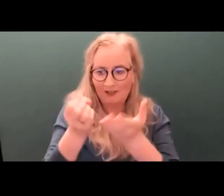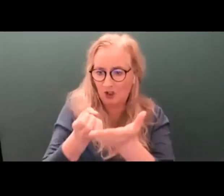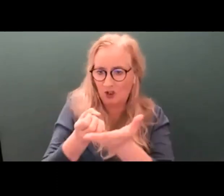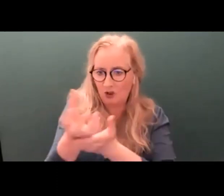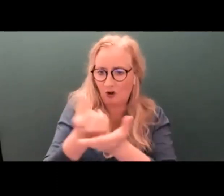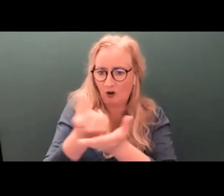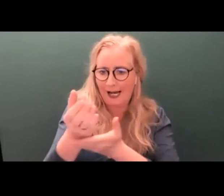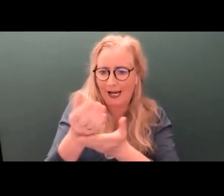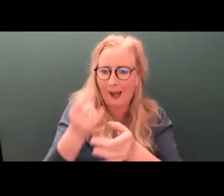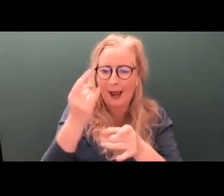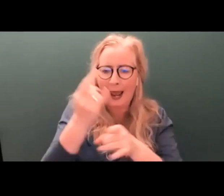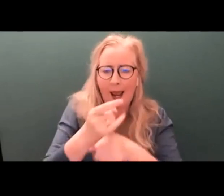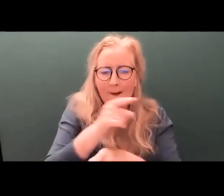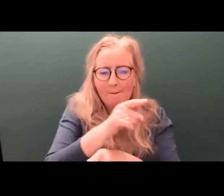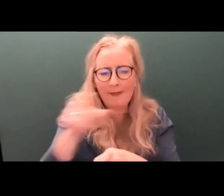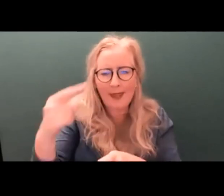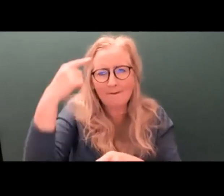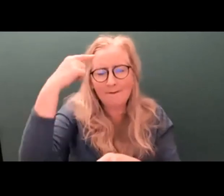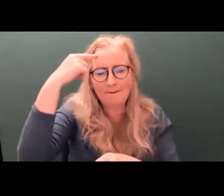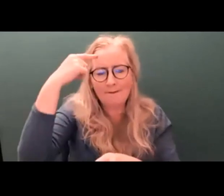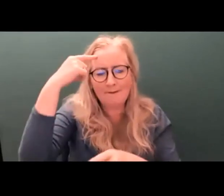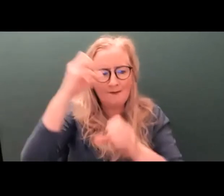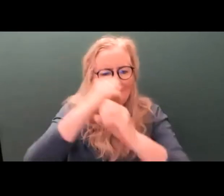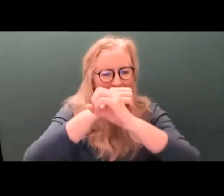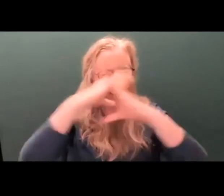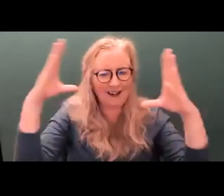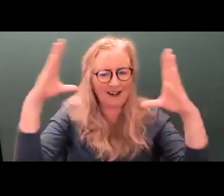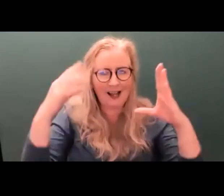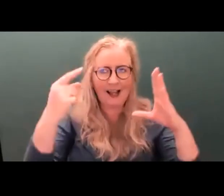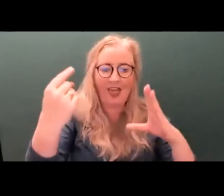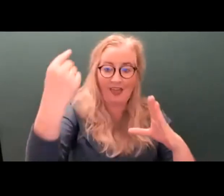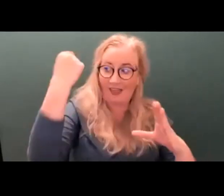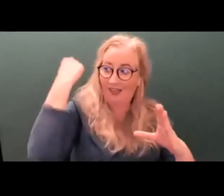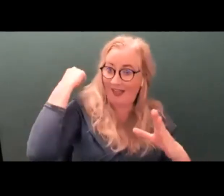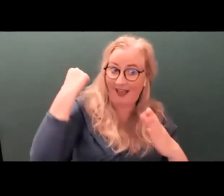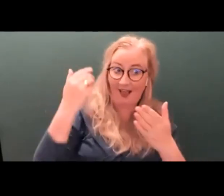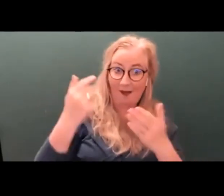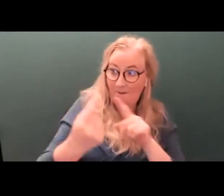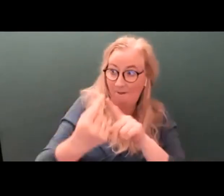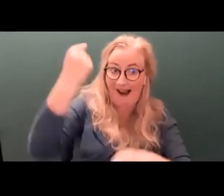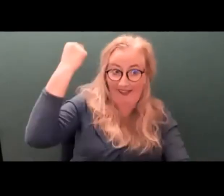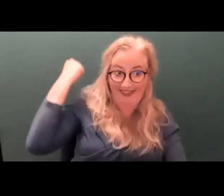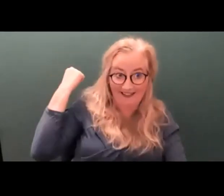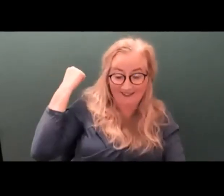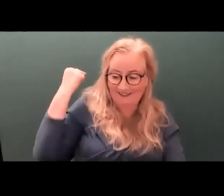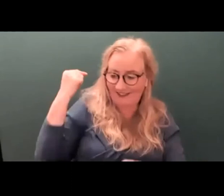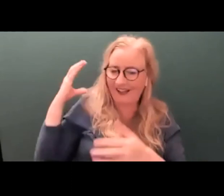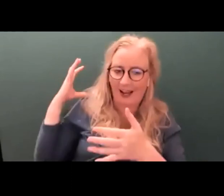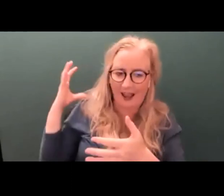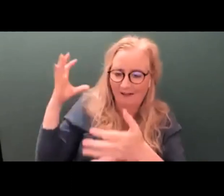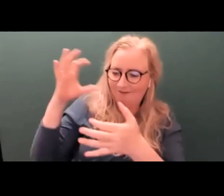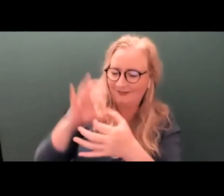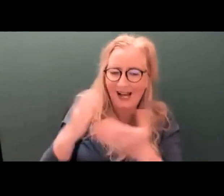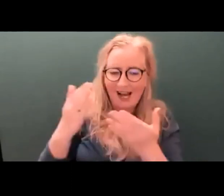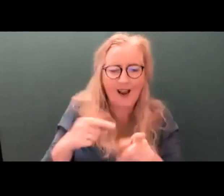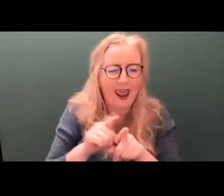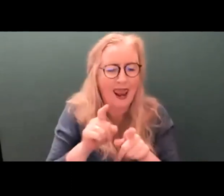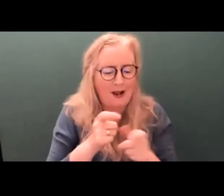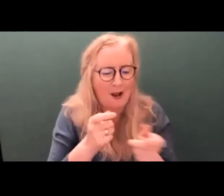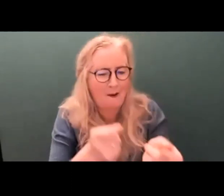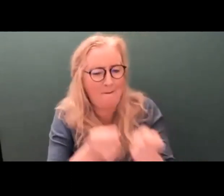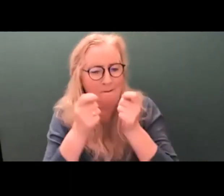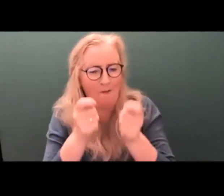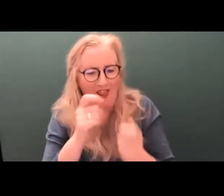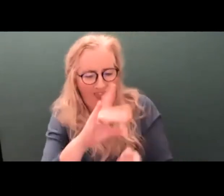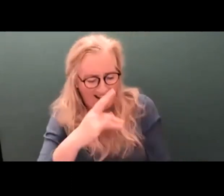will help them to connect the then to the now. And I pull on their heartstrings on purpose